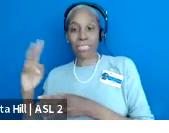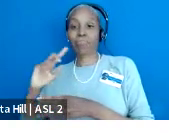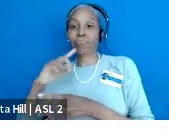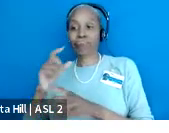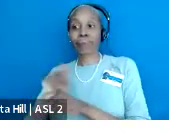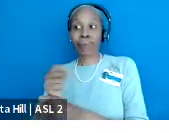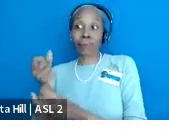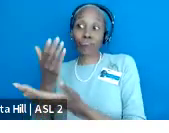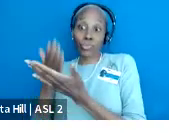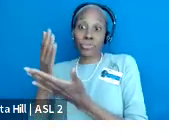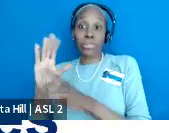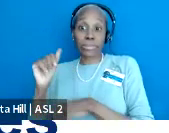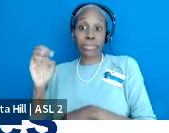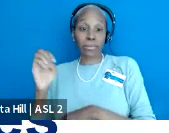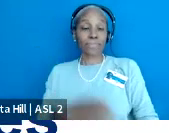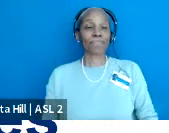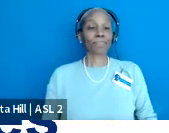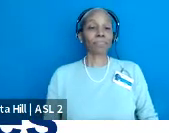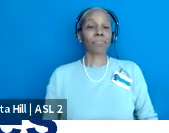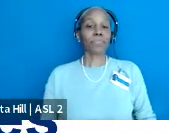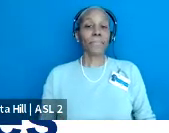substantiated cases.